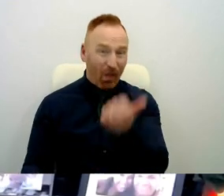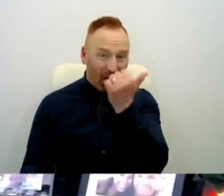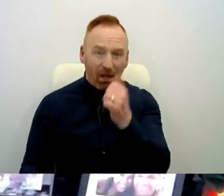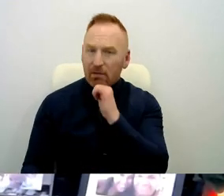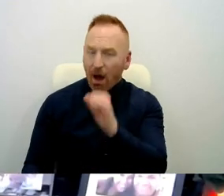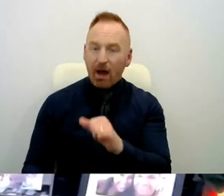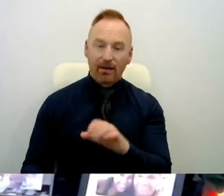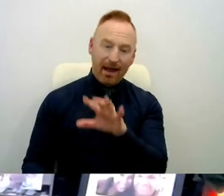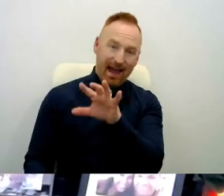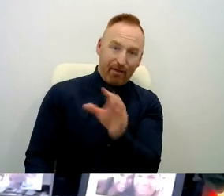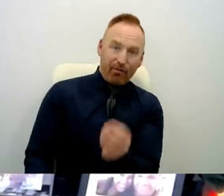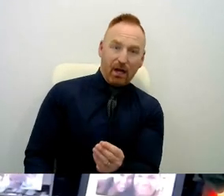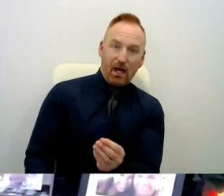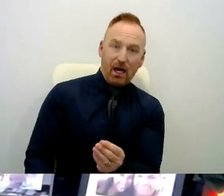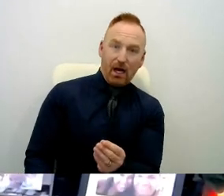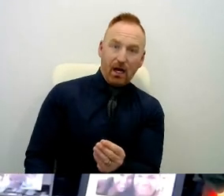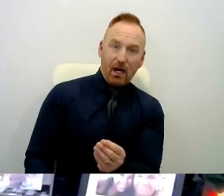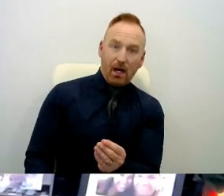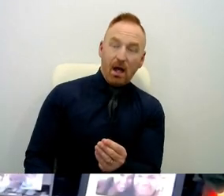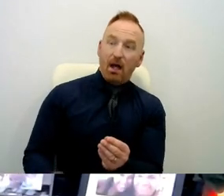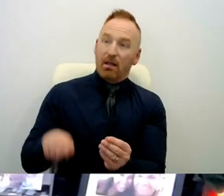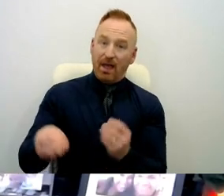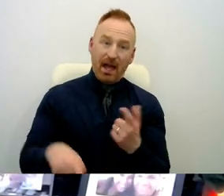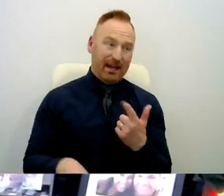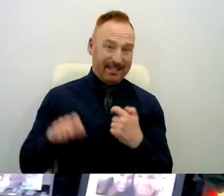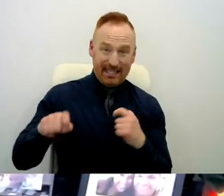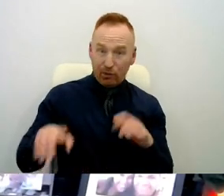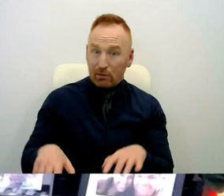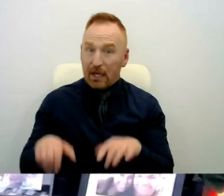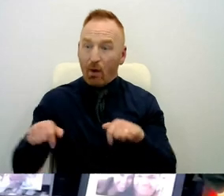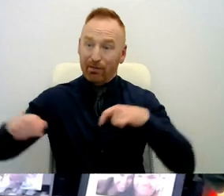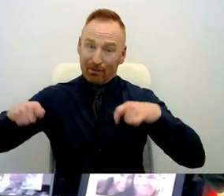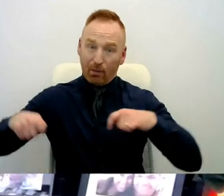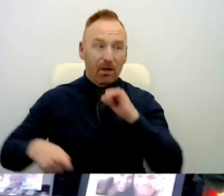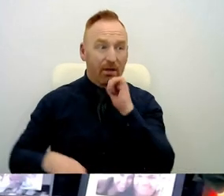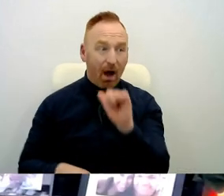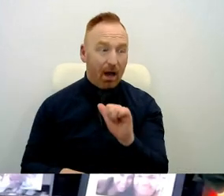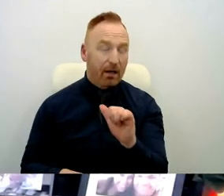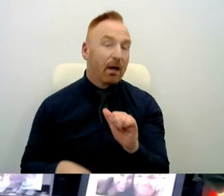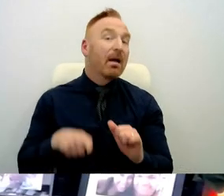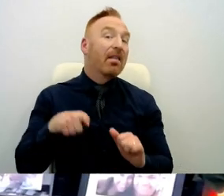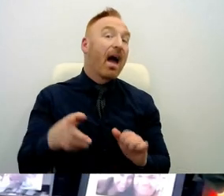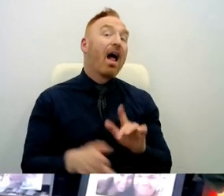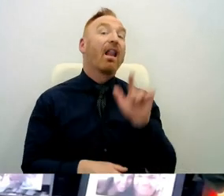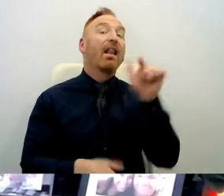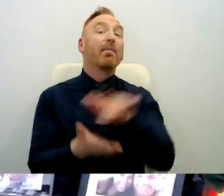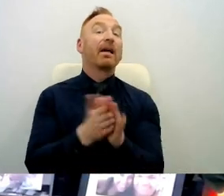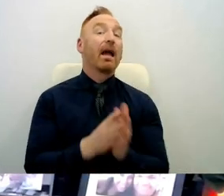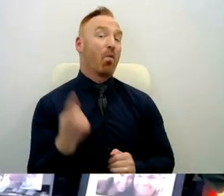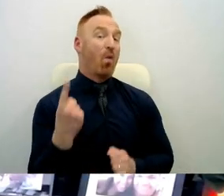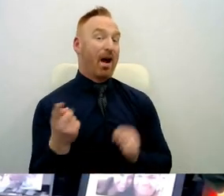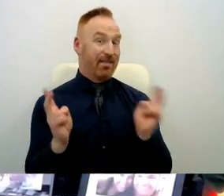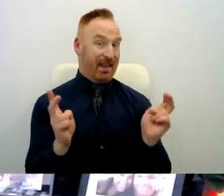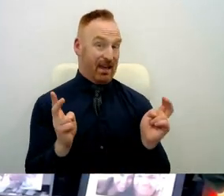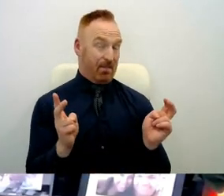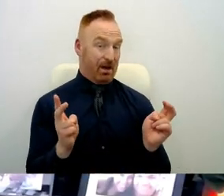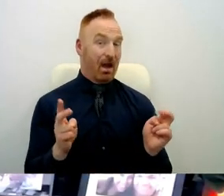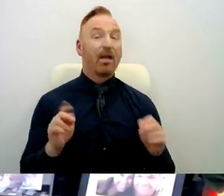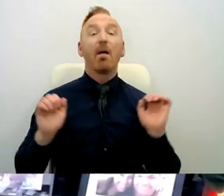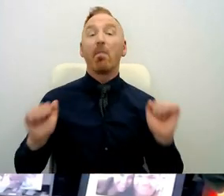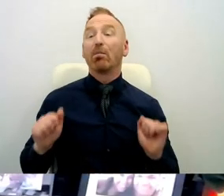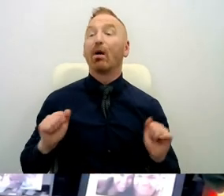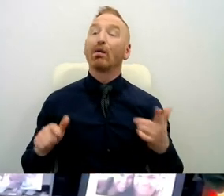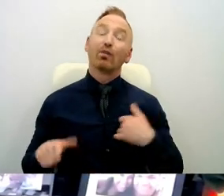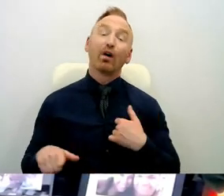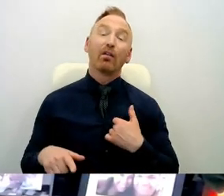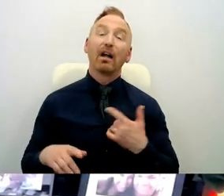civilizations. Africa wasn't in need of civilizing, although that later became one theme that justified colonization and